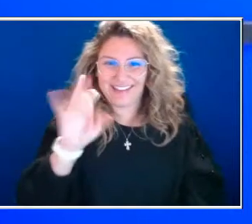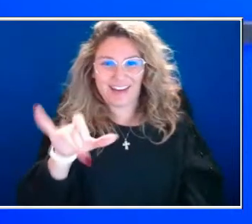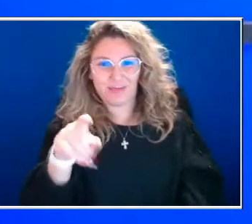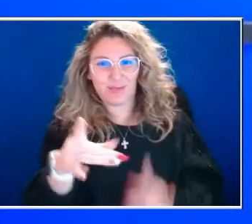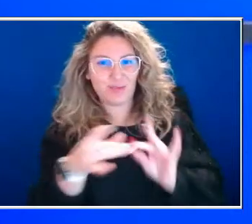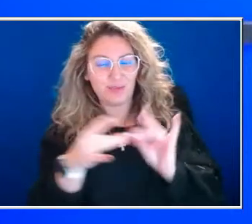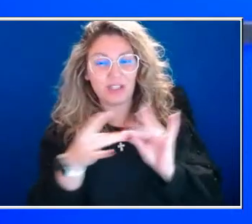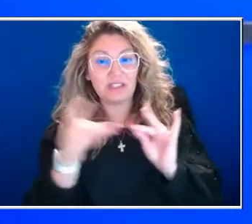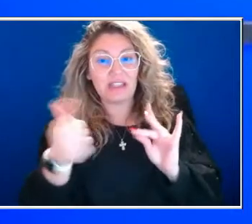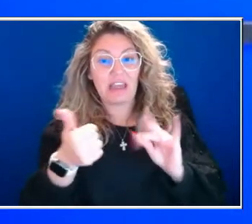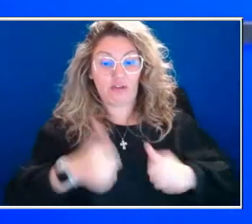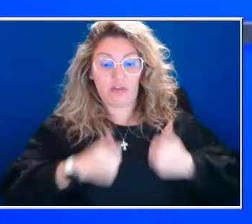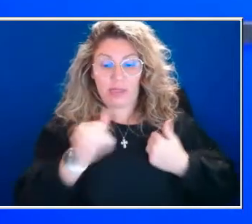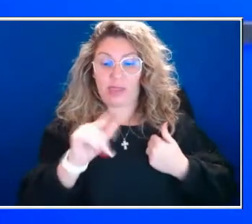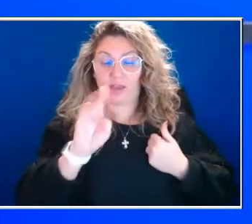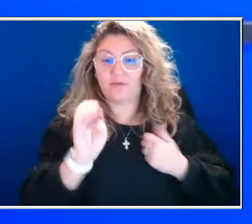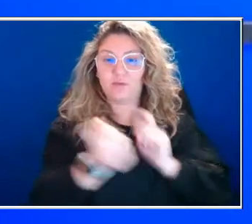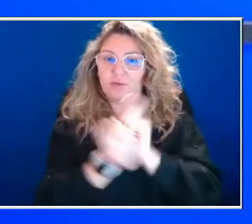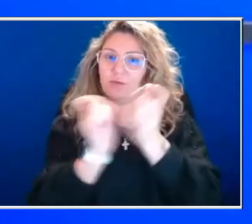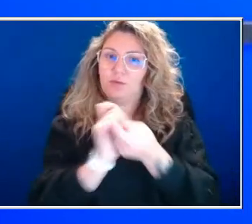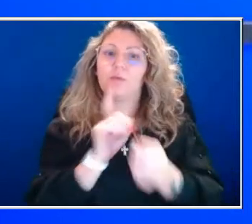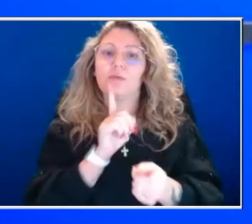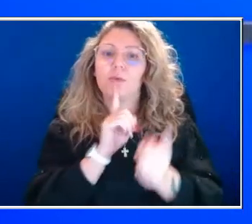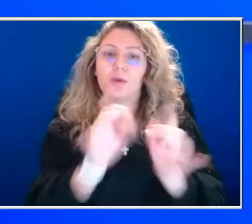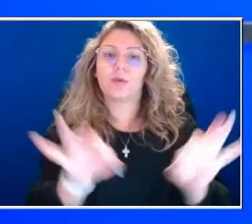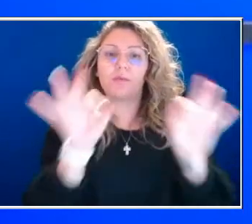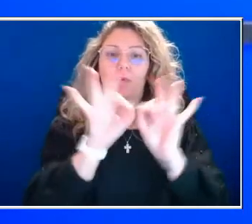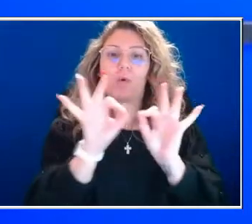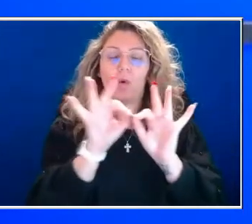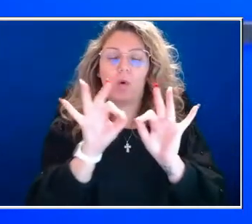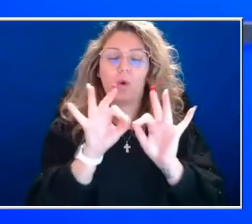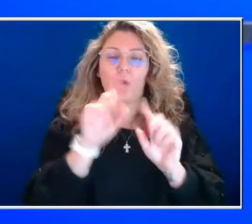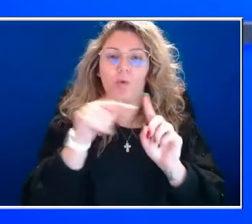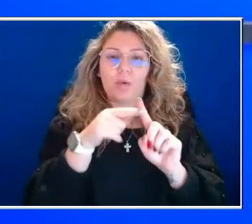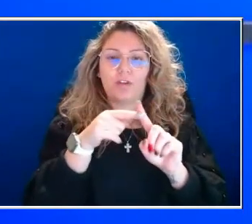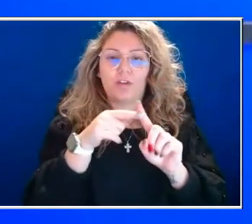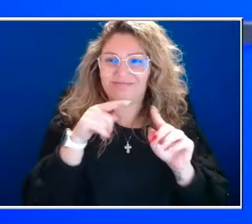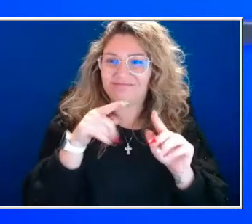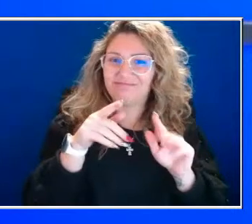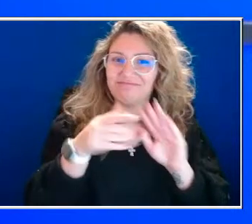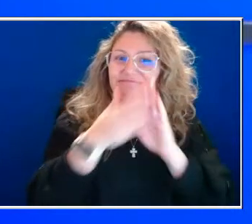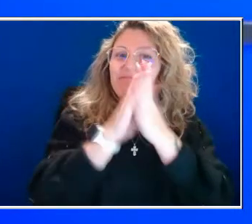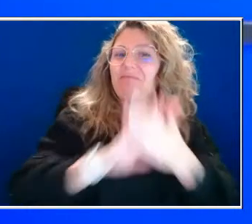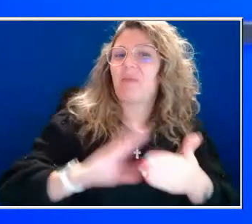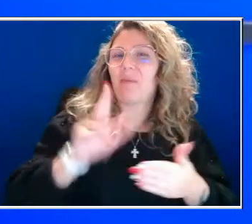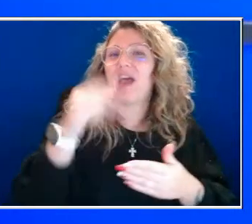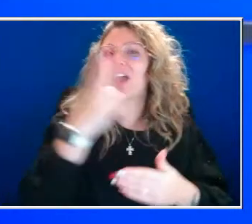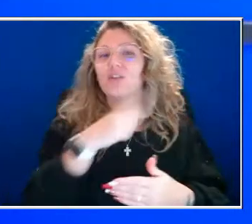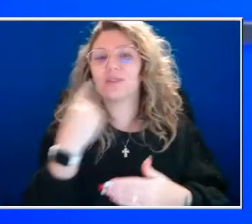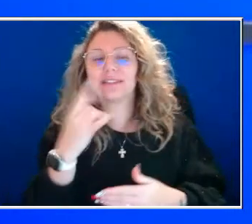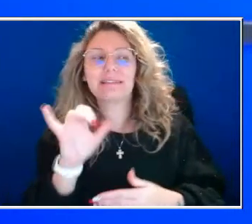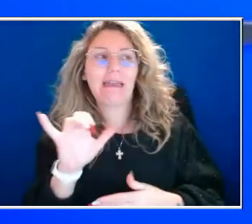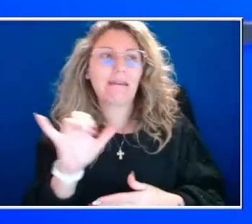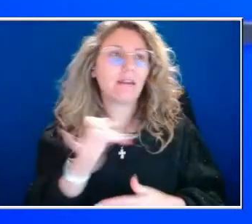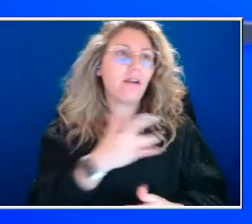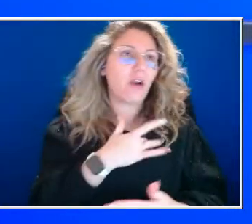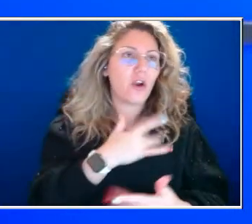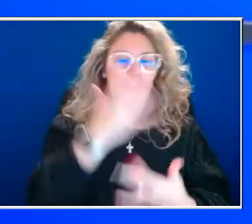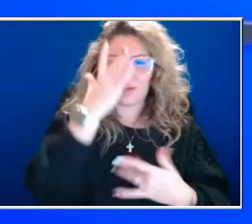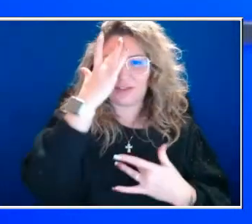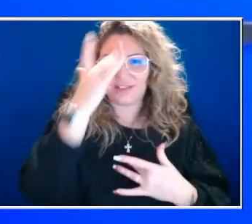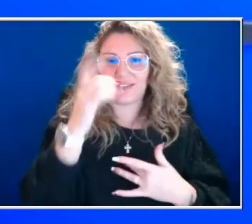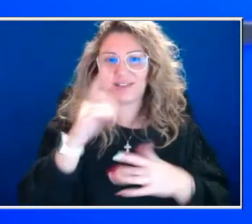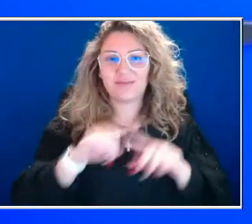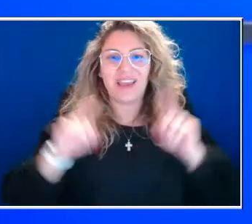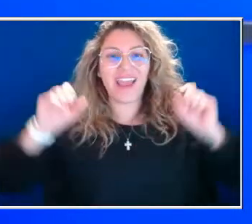changes become very important, particularly as we enter a time when we're at higher risk of things like cardiovascular disease. But exercise,